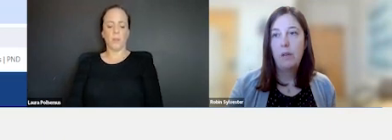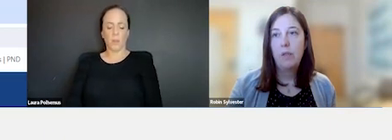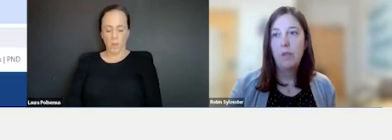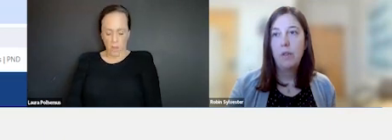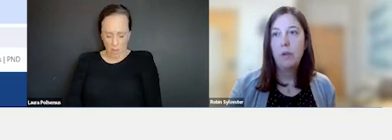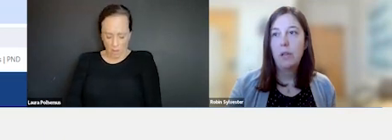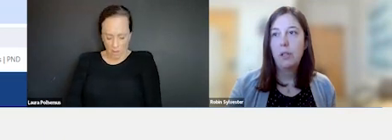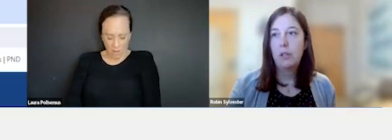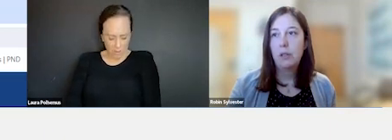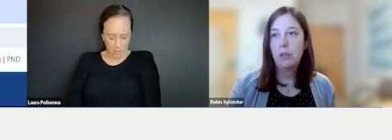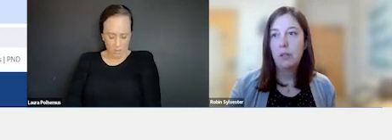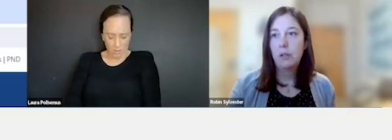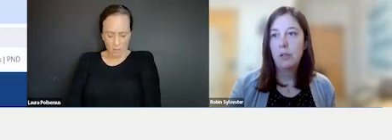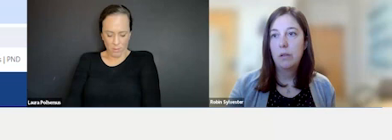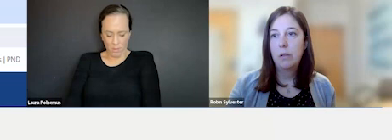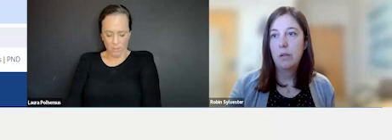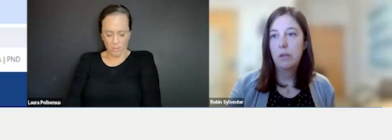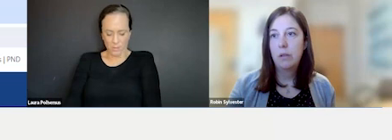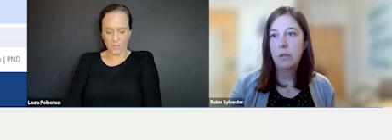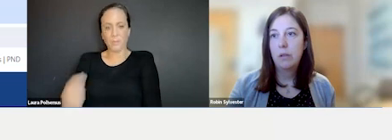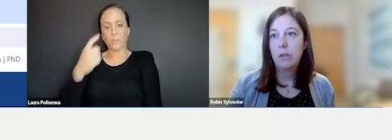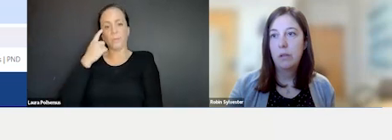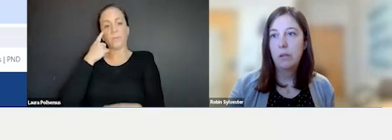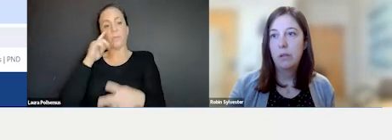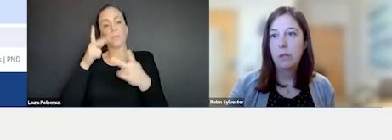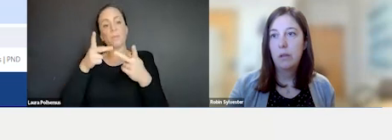And then for the location,